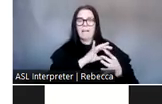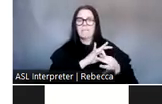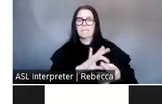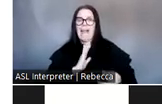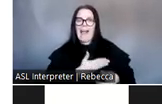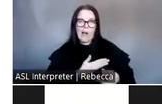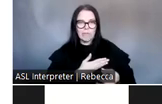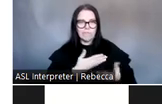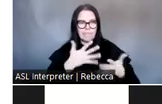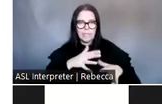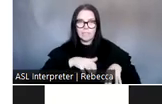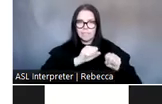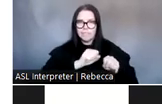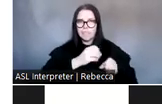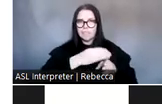earn.